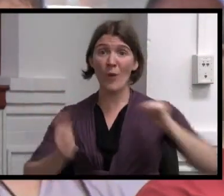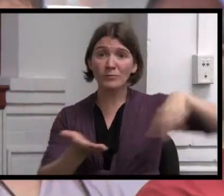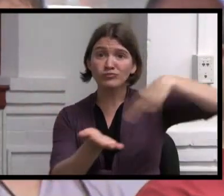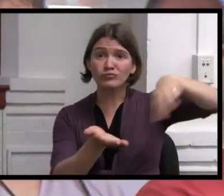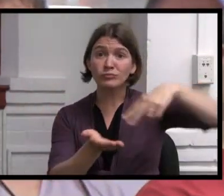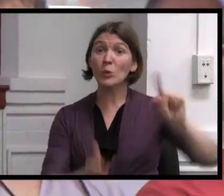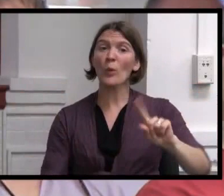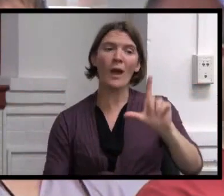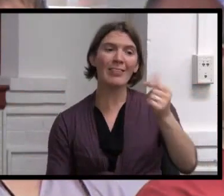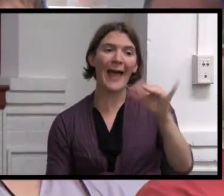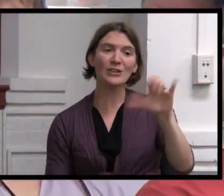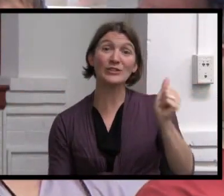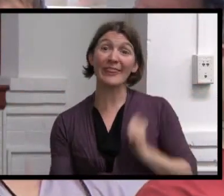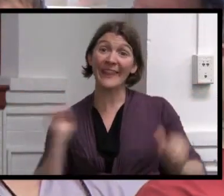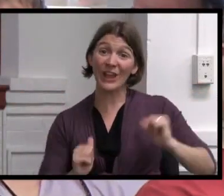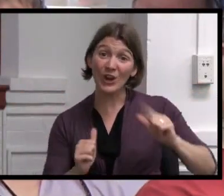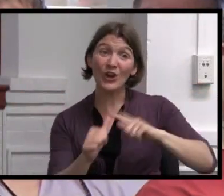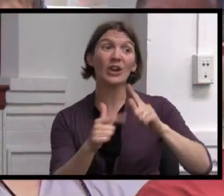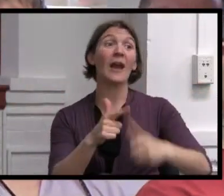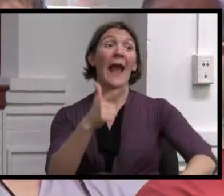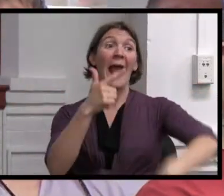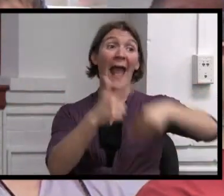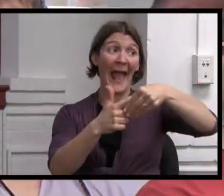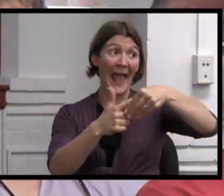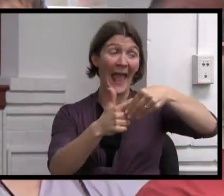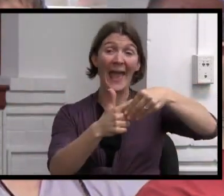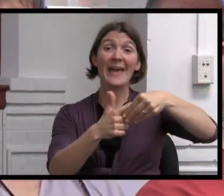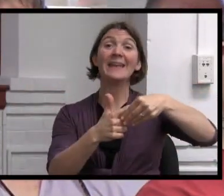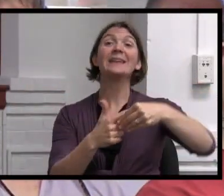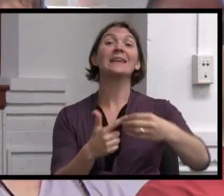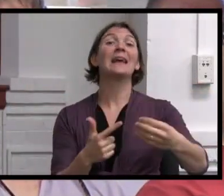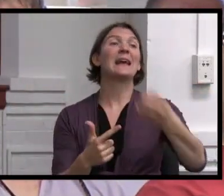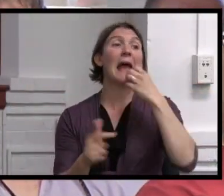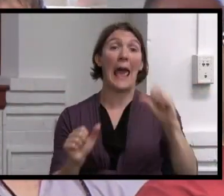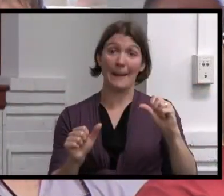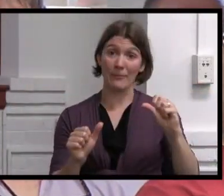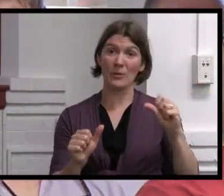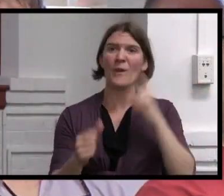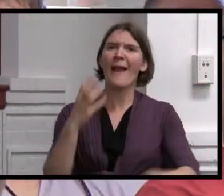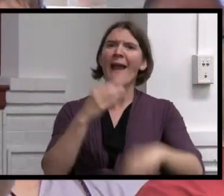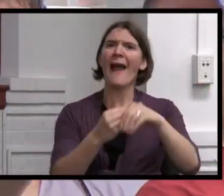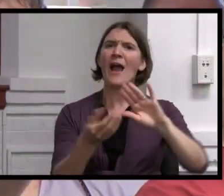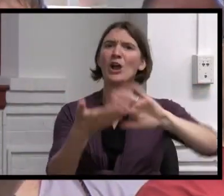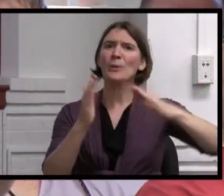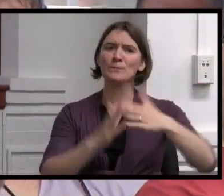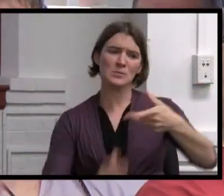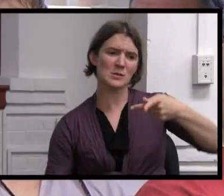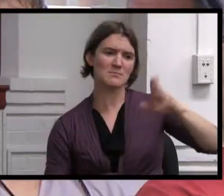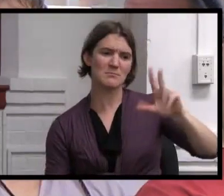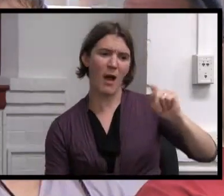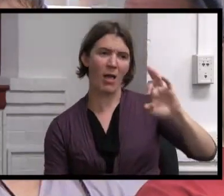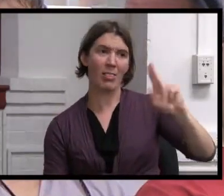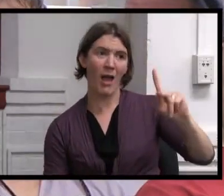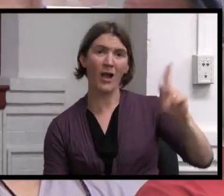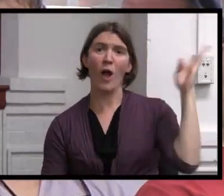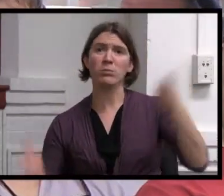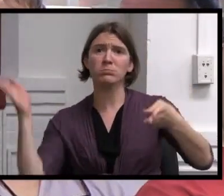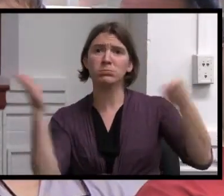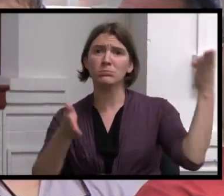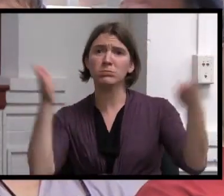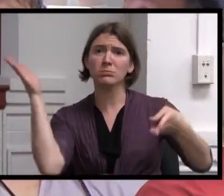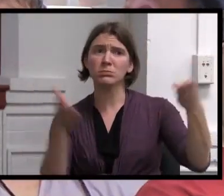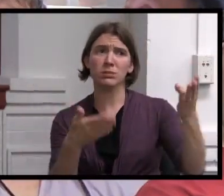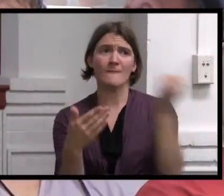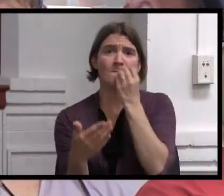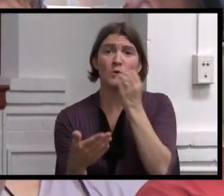happening at the Latches. We've added with Edible Brattleboro, we've added a community potluck that we're hoping that everybody